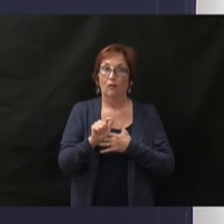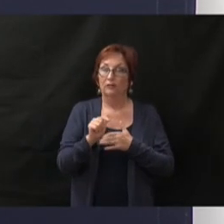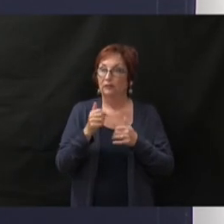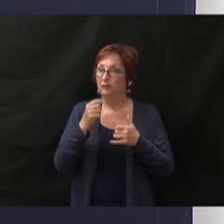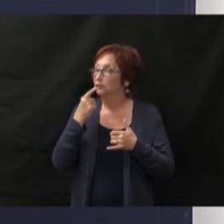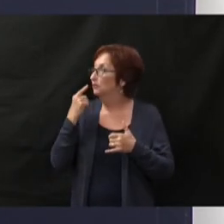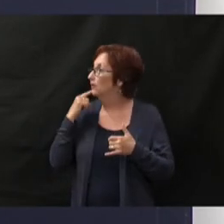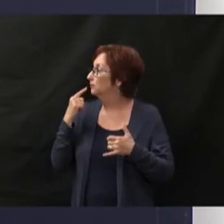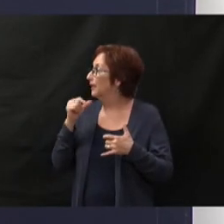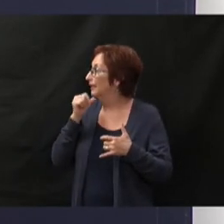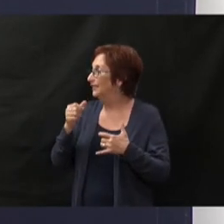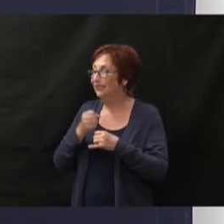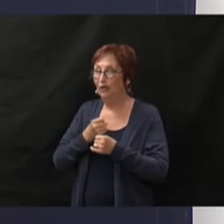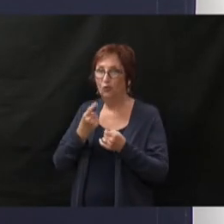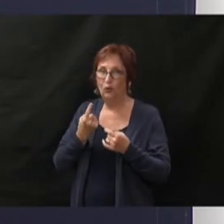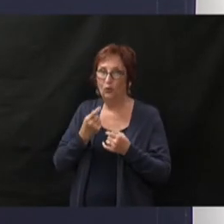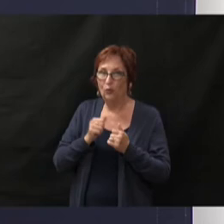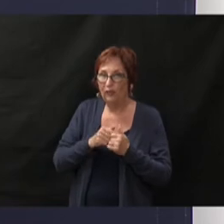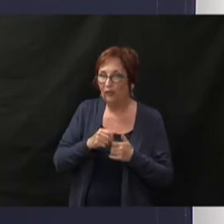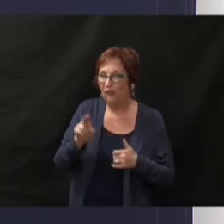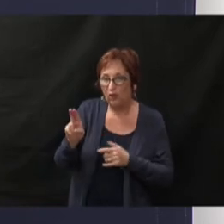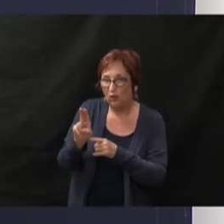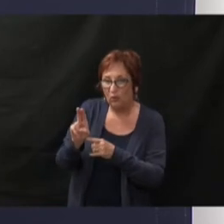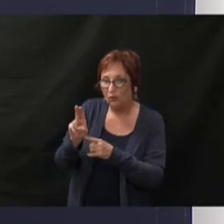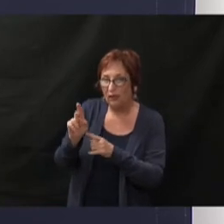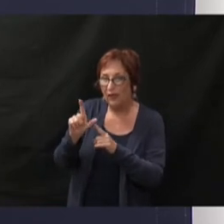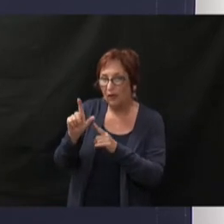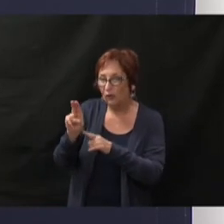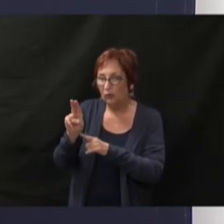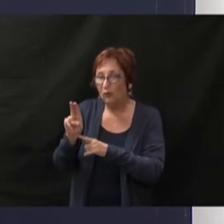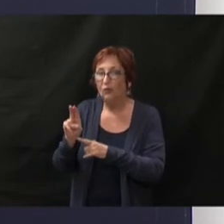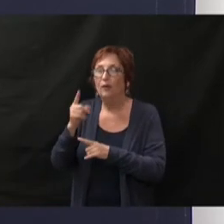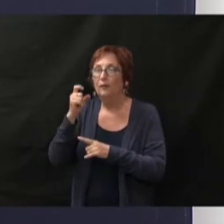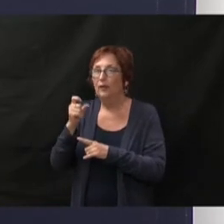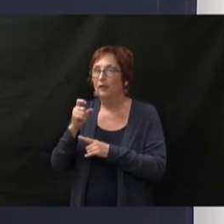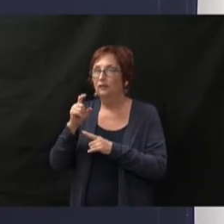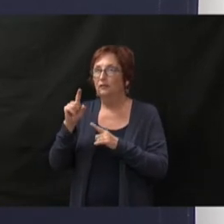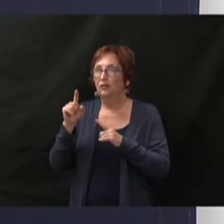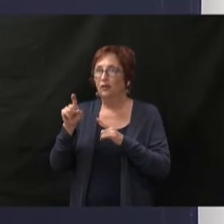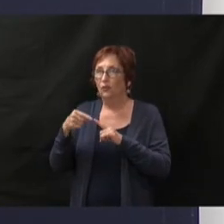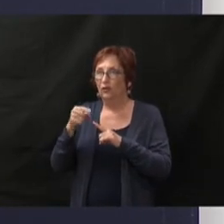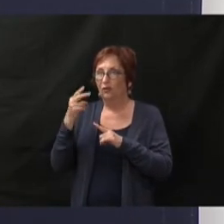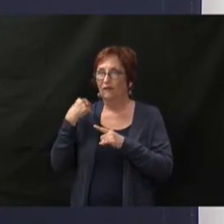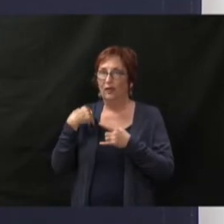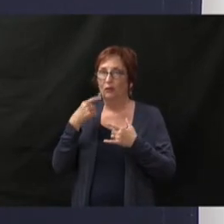with U because the U, whenever it schwas, it's going to say